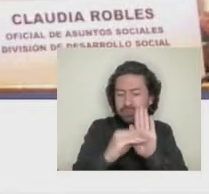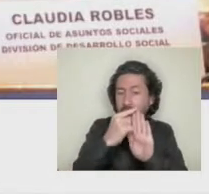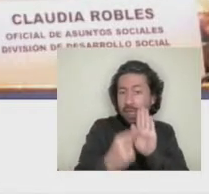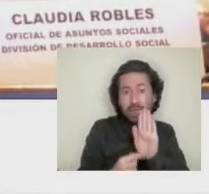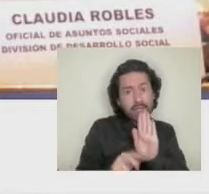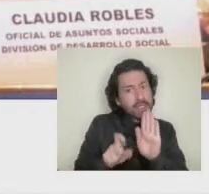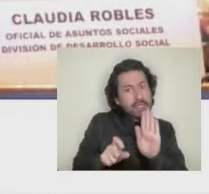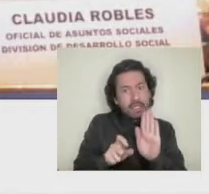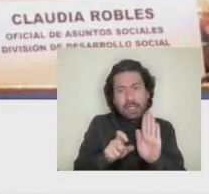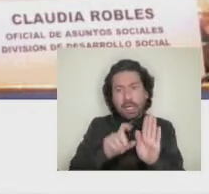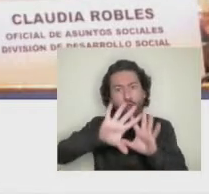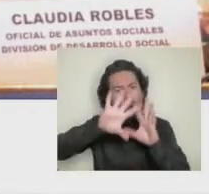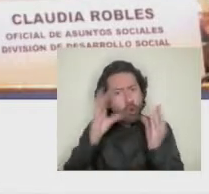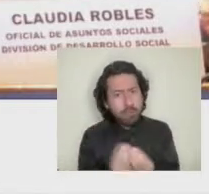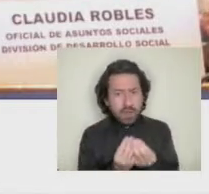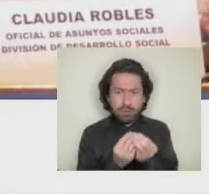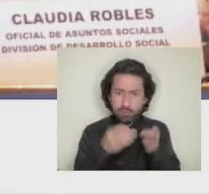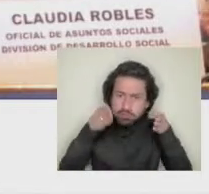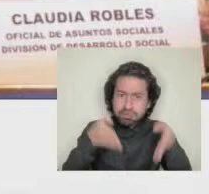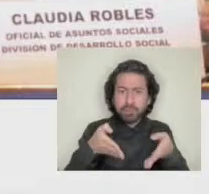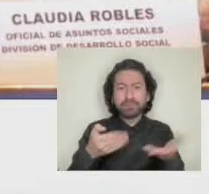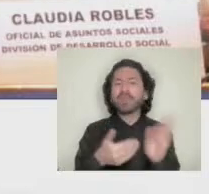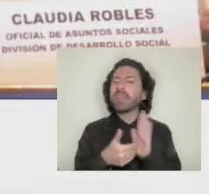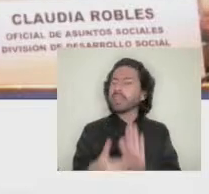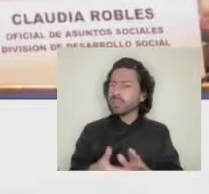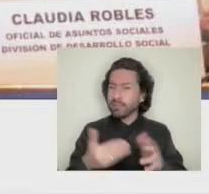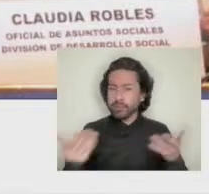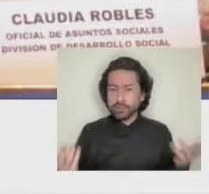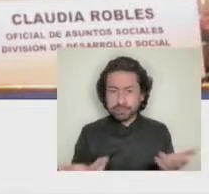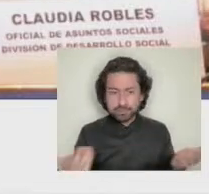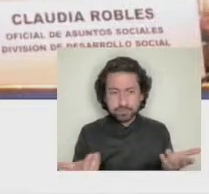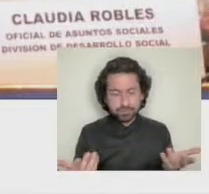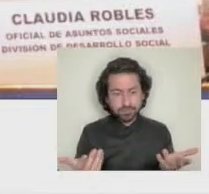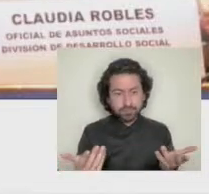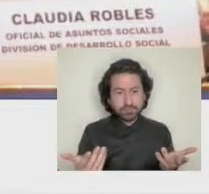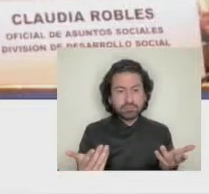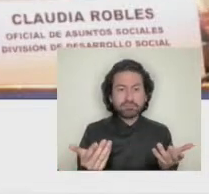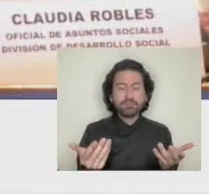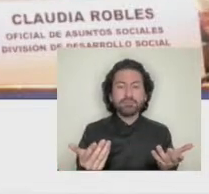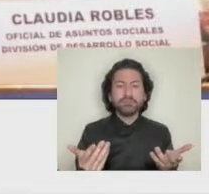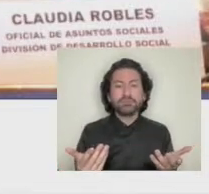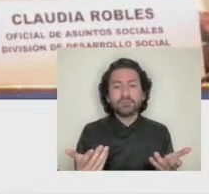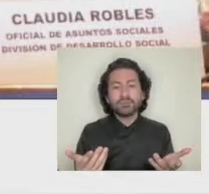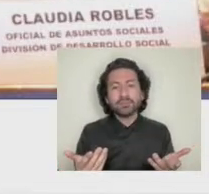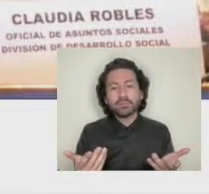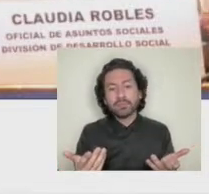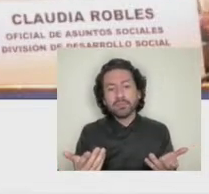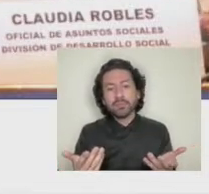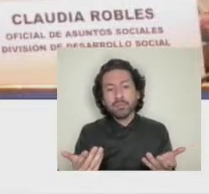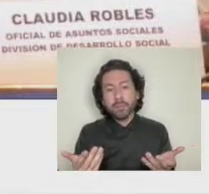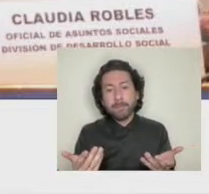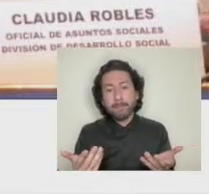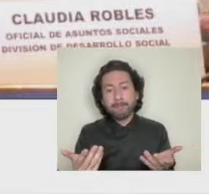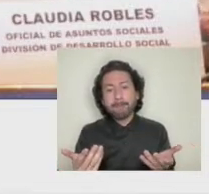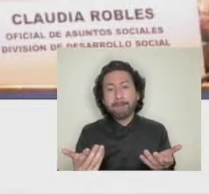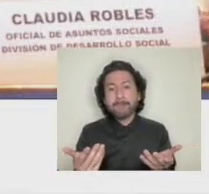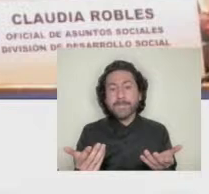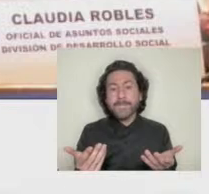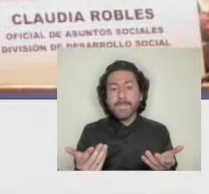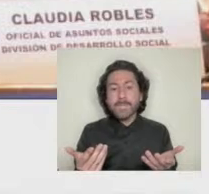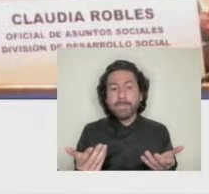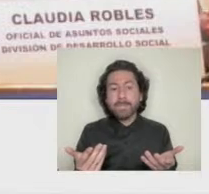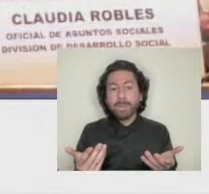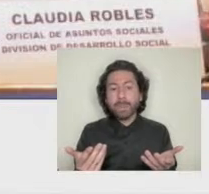but this calls for a comprehensive approach. One of the measures we see directly or indirectly is, for example,